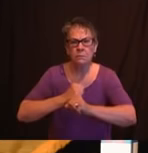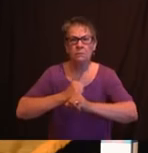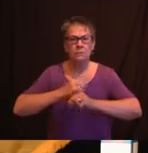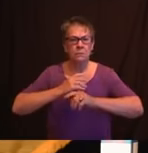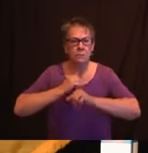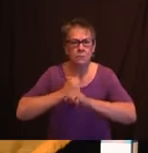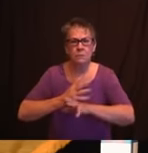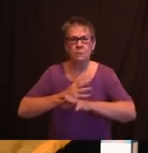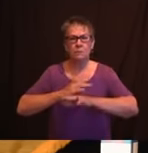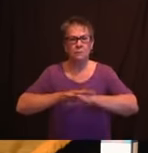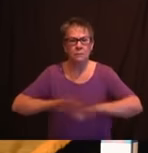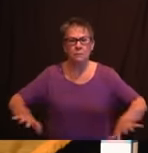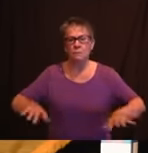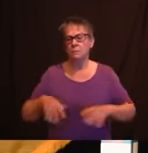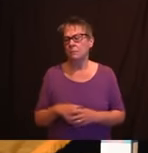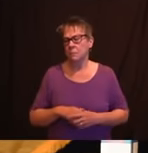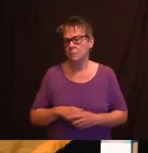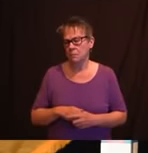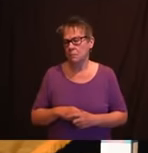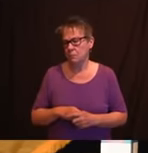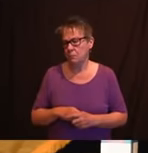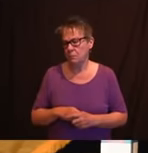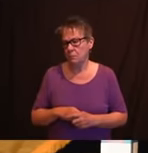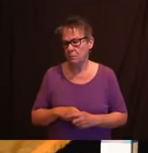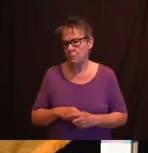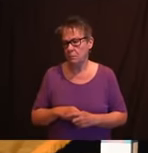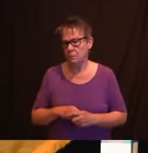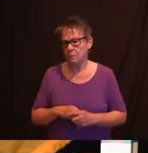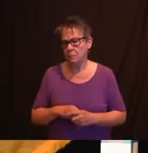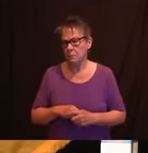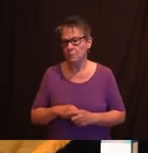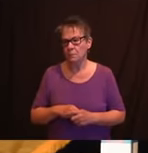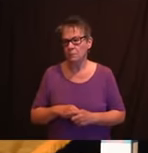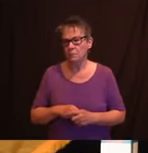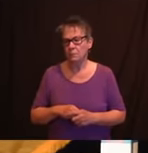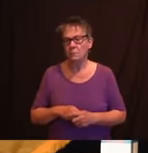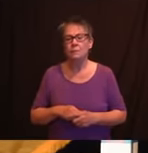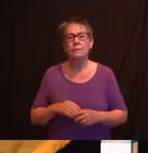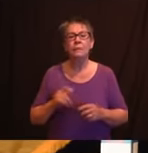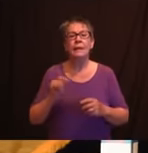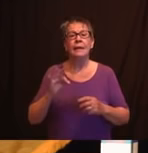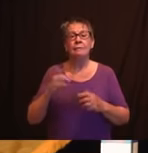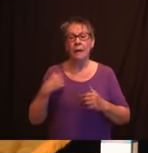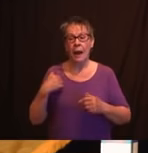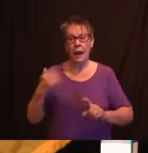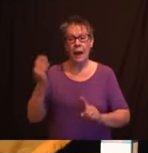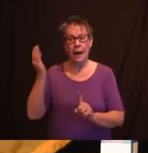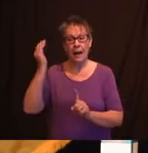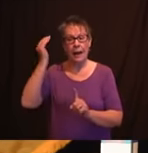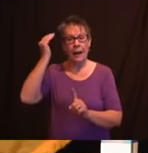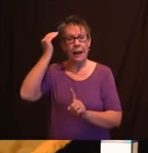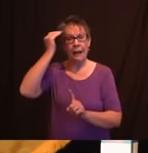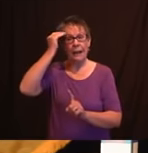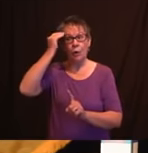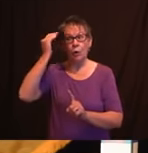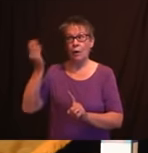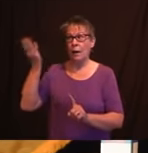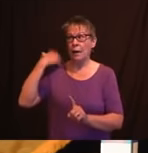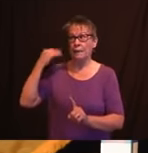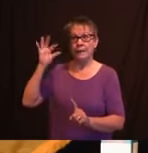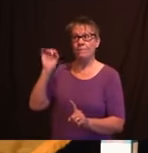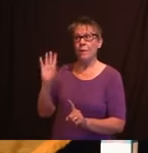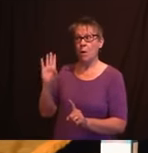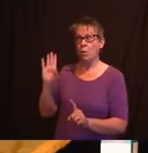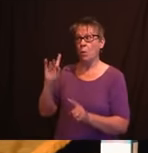industry. And from day one, probably should have looked at that a little bit more critically. We